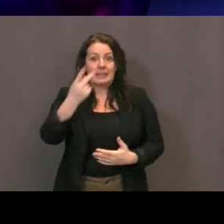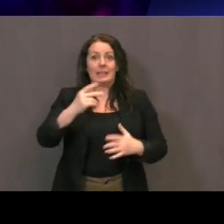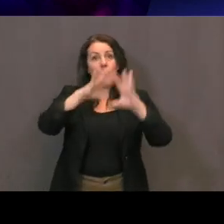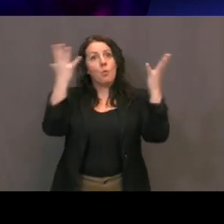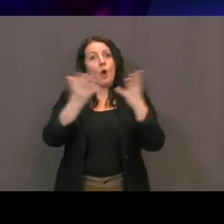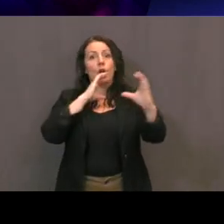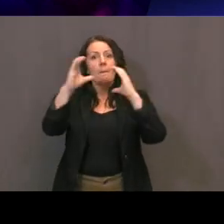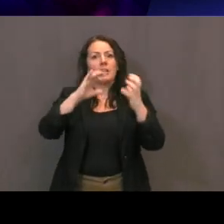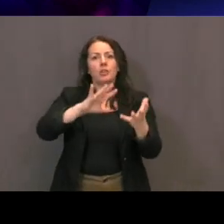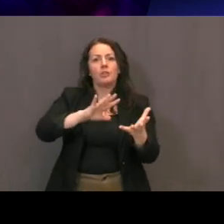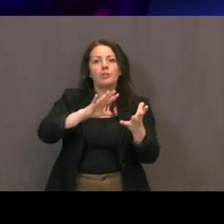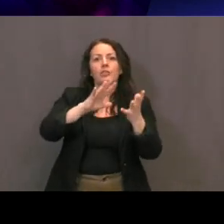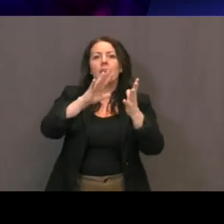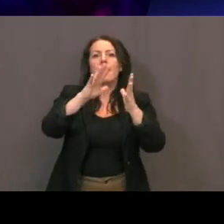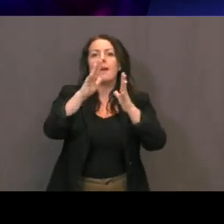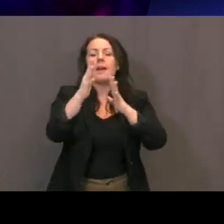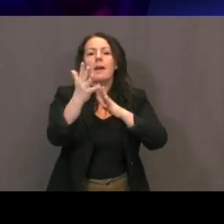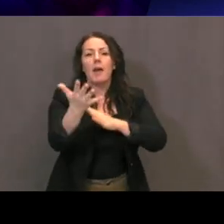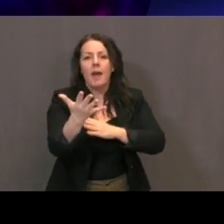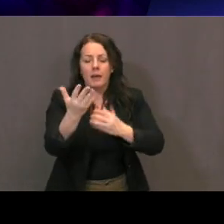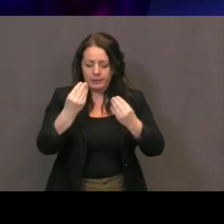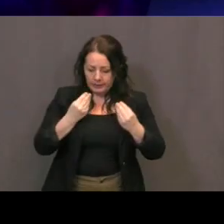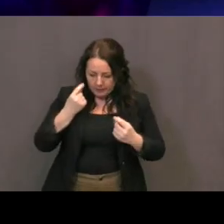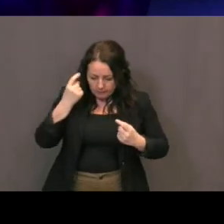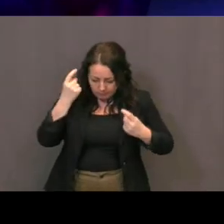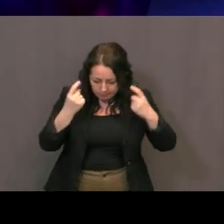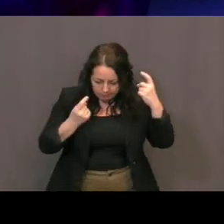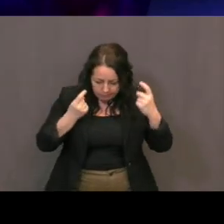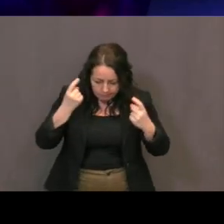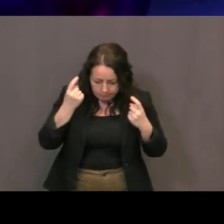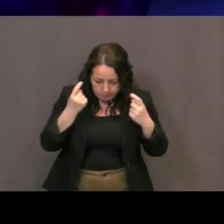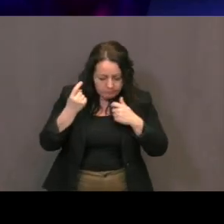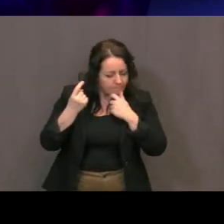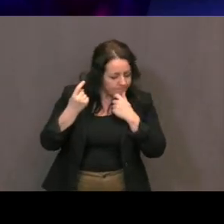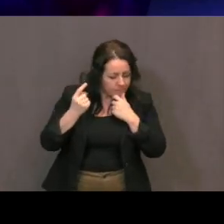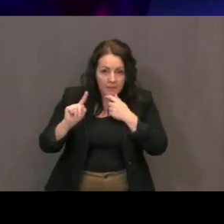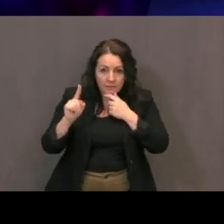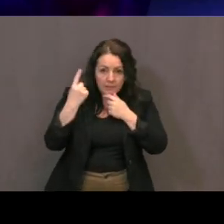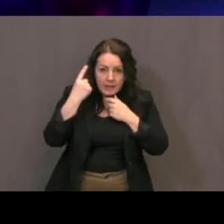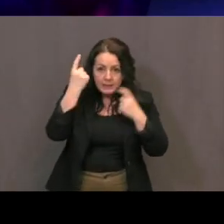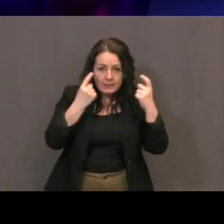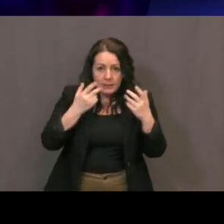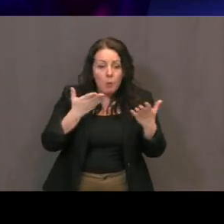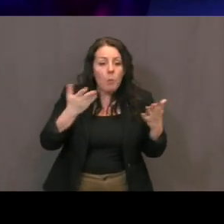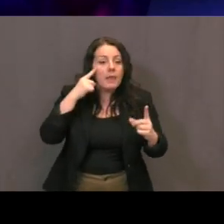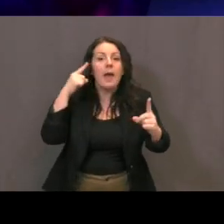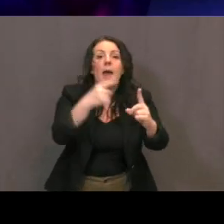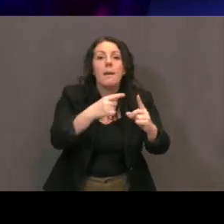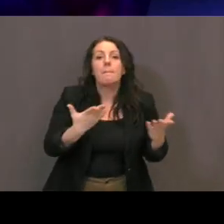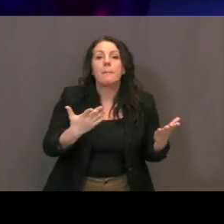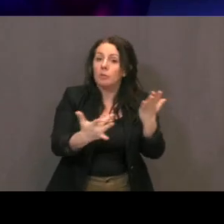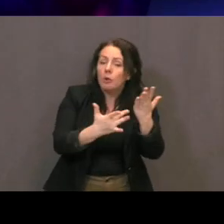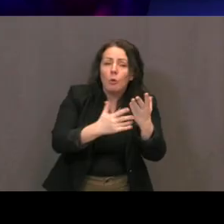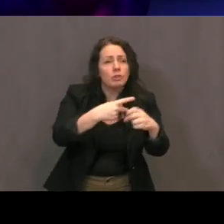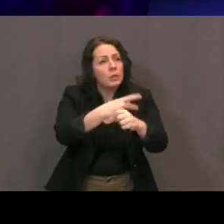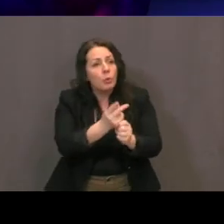of all, we have to think about with what purpose these new language technologies they are introduced into our lives, or based on